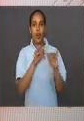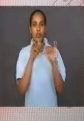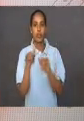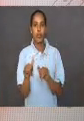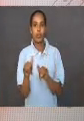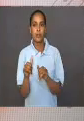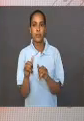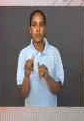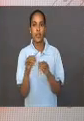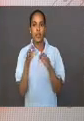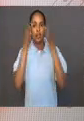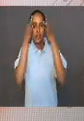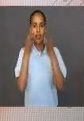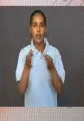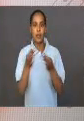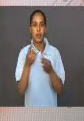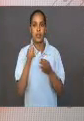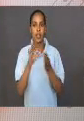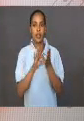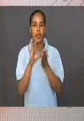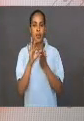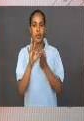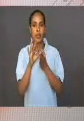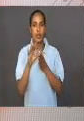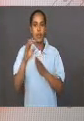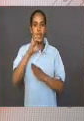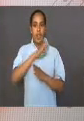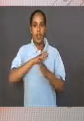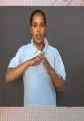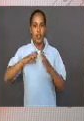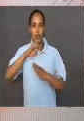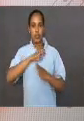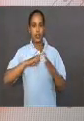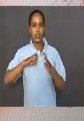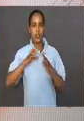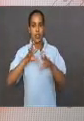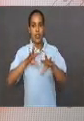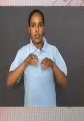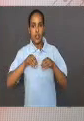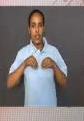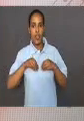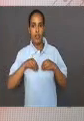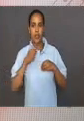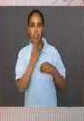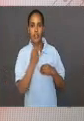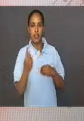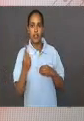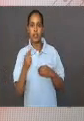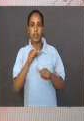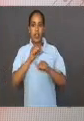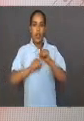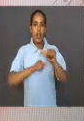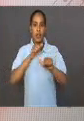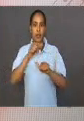Also, determine the number of electrons gained by each atom